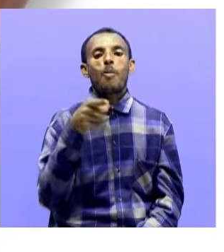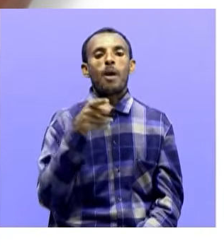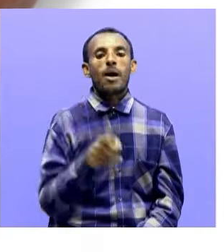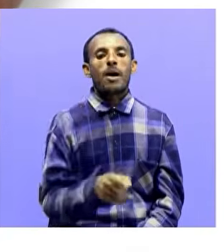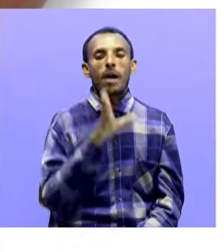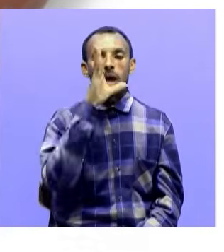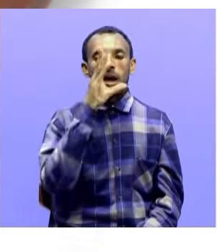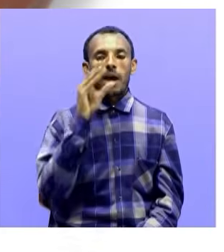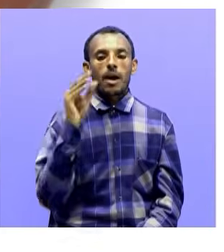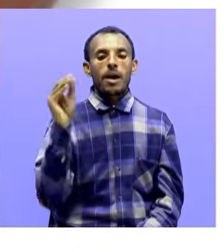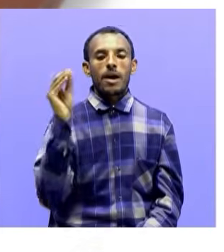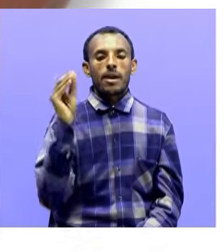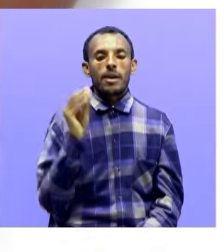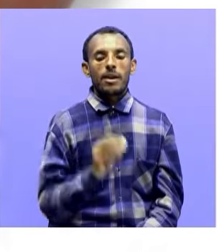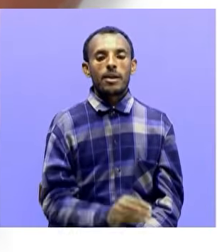and